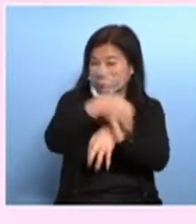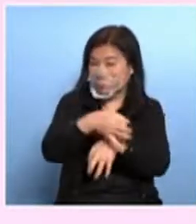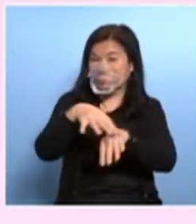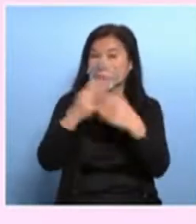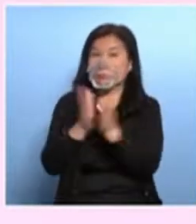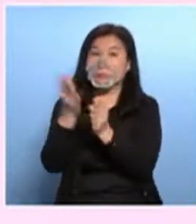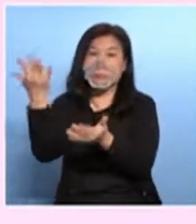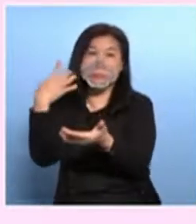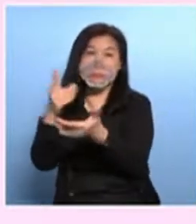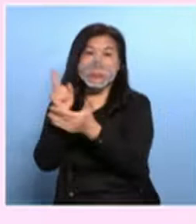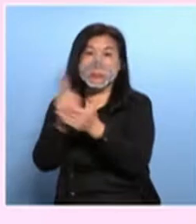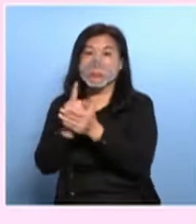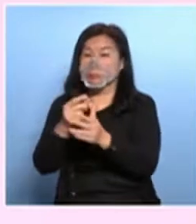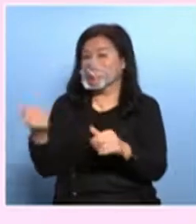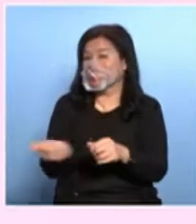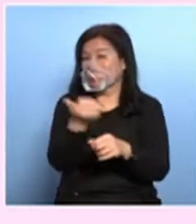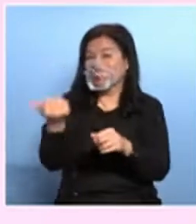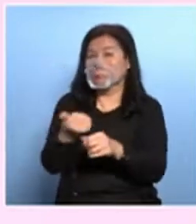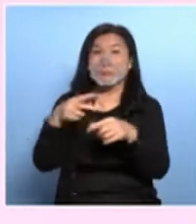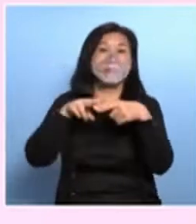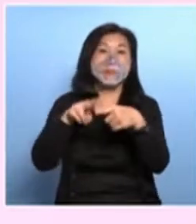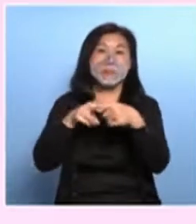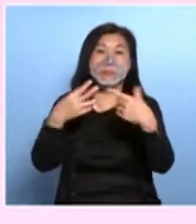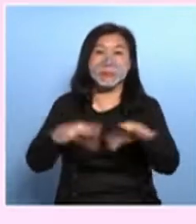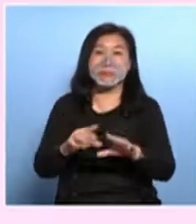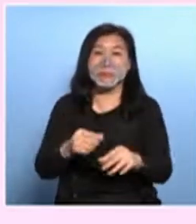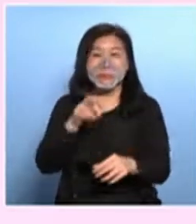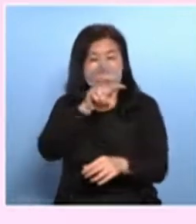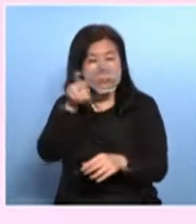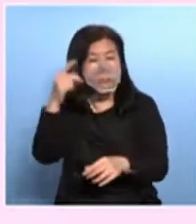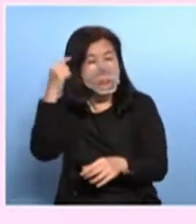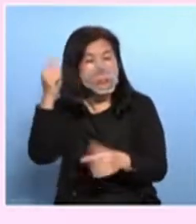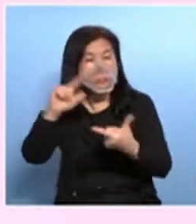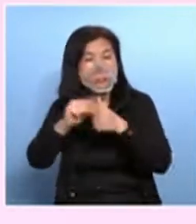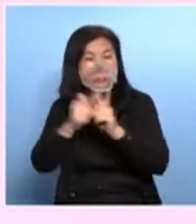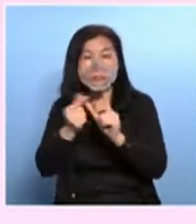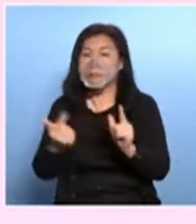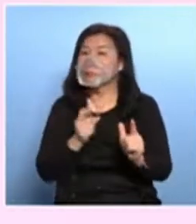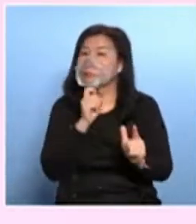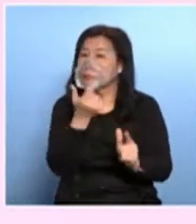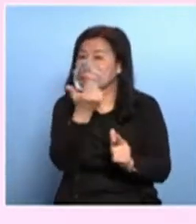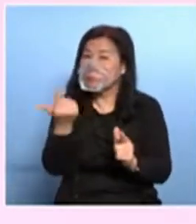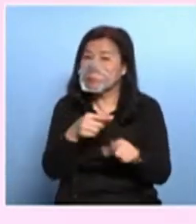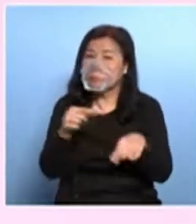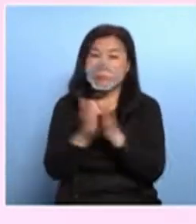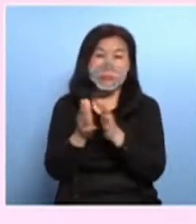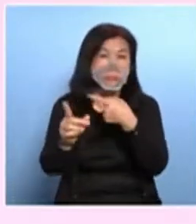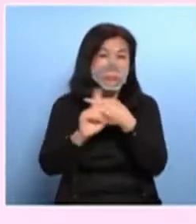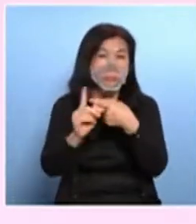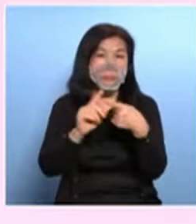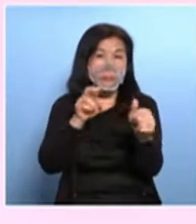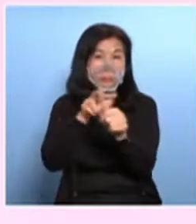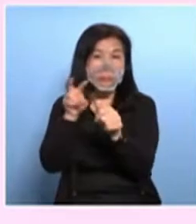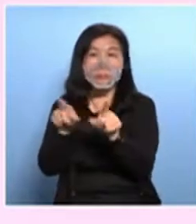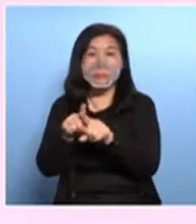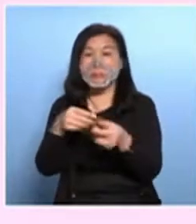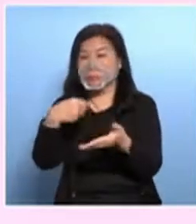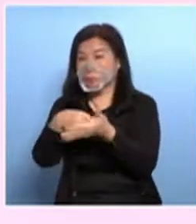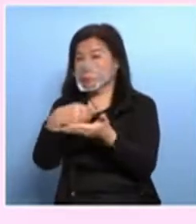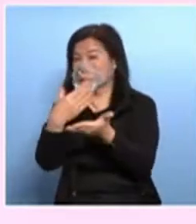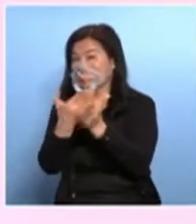index futures contract was also successfully launched last year. We will explore more risk management products.